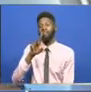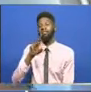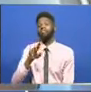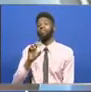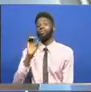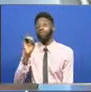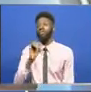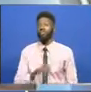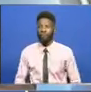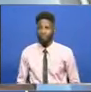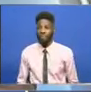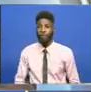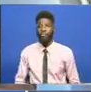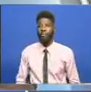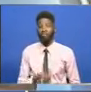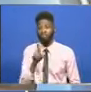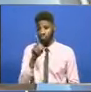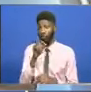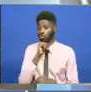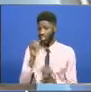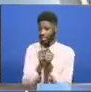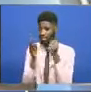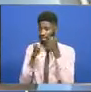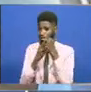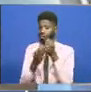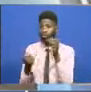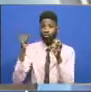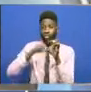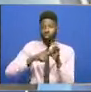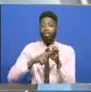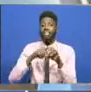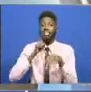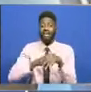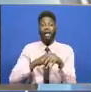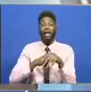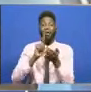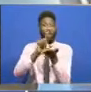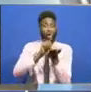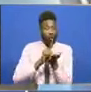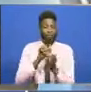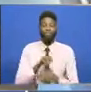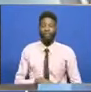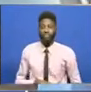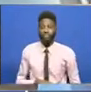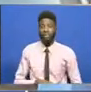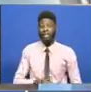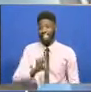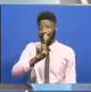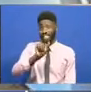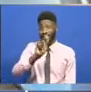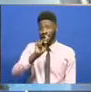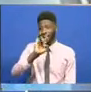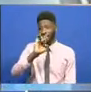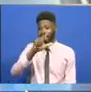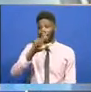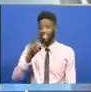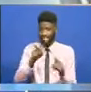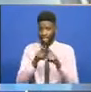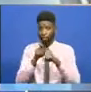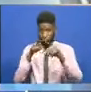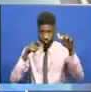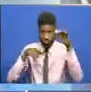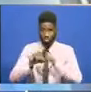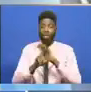back, aged 19, joined the club on a season long loan. Portuguese winger Daniel Podis doubled the host advantage